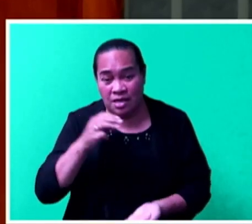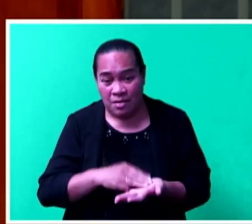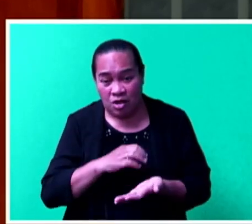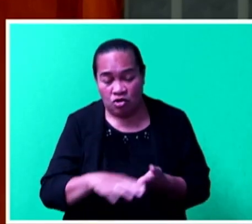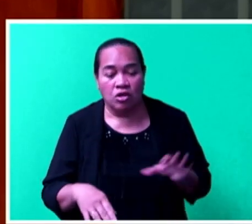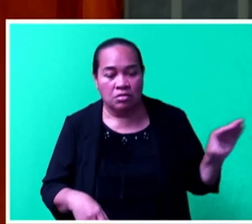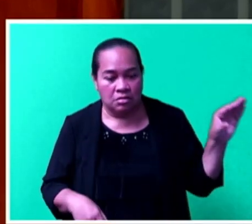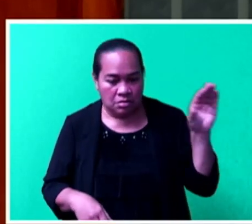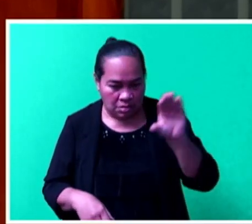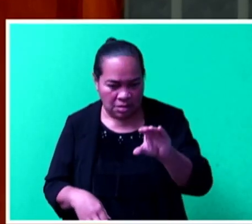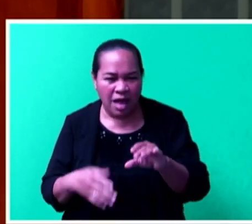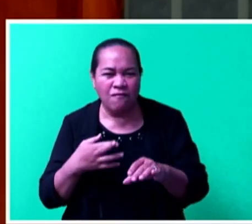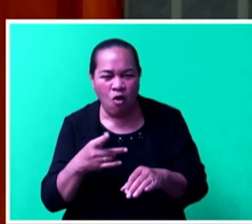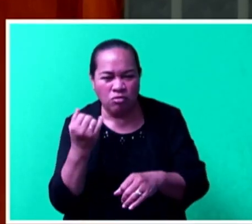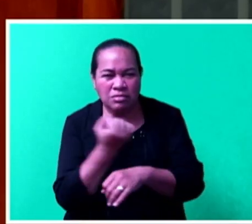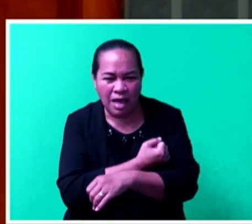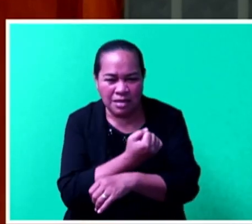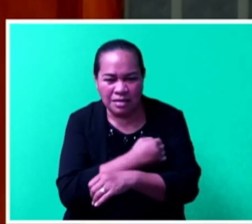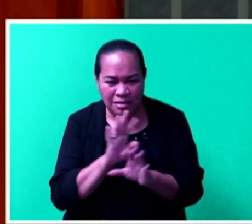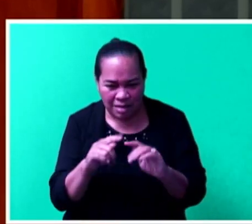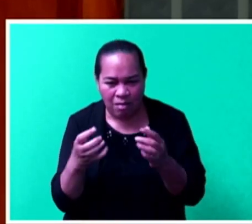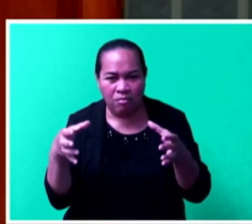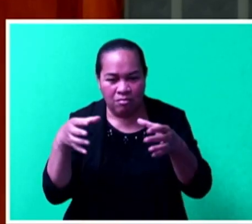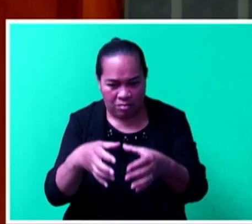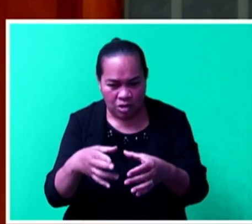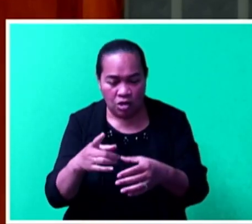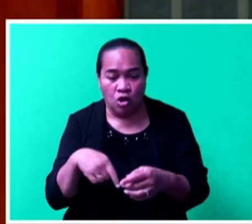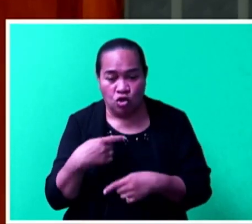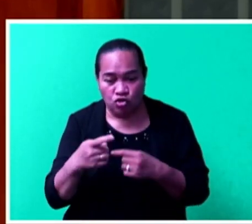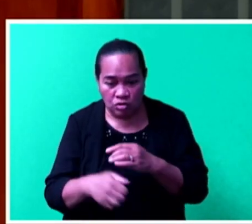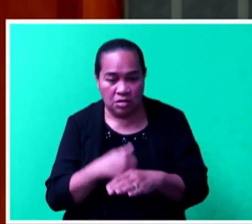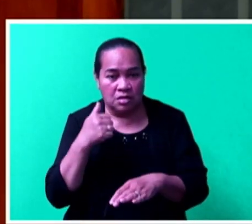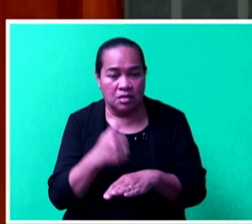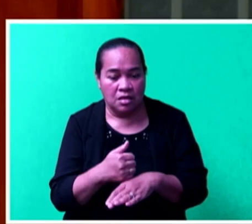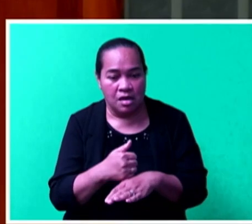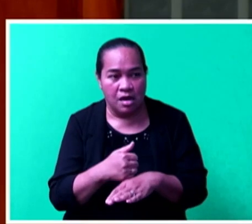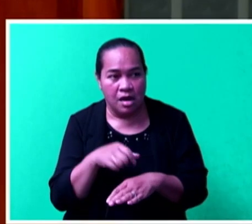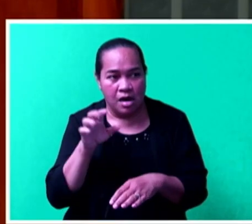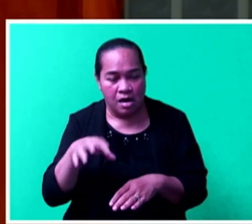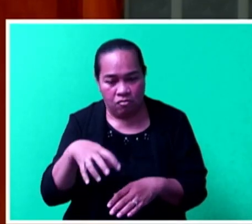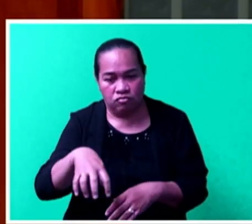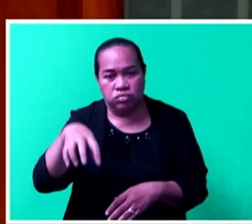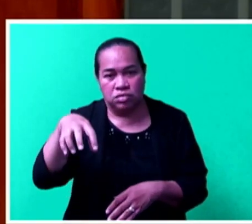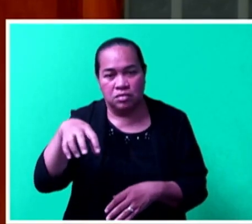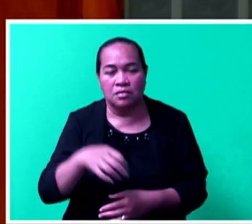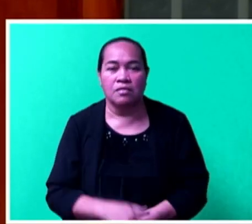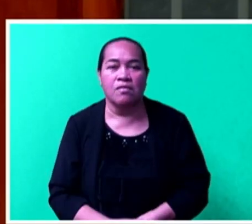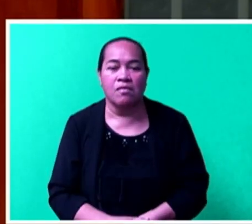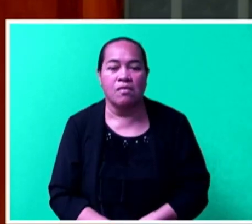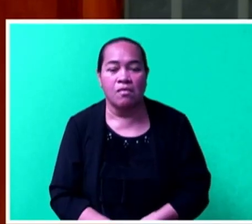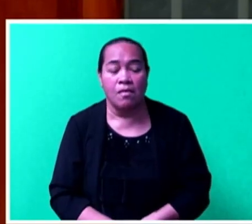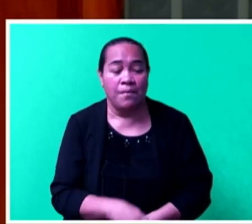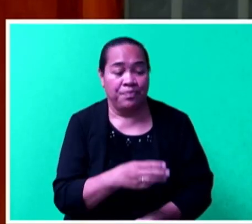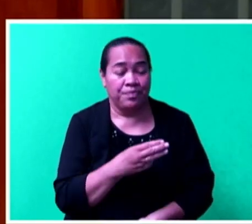to support narcotics operations and the continued establishment of the Counter-Narcotics Bureau.